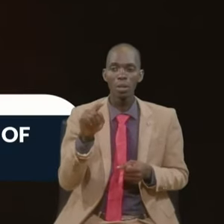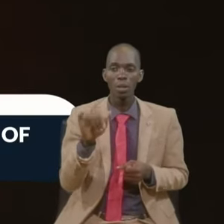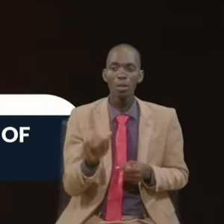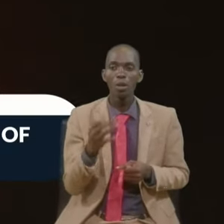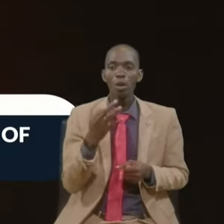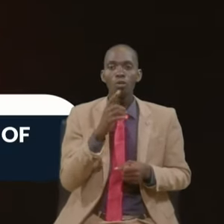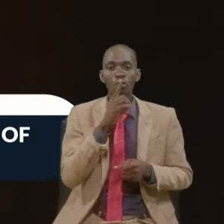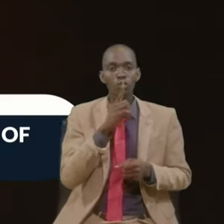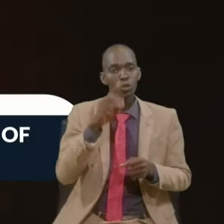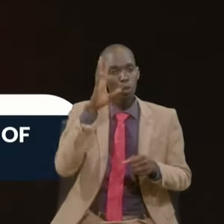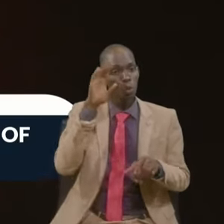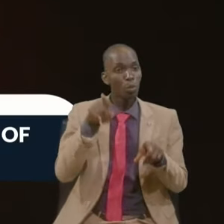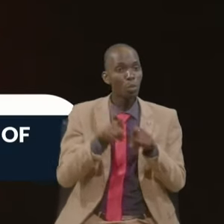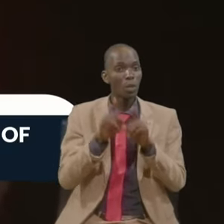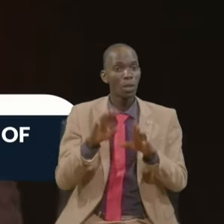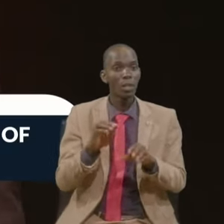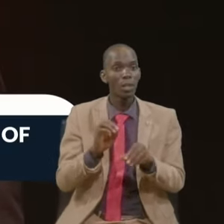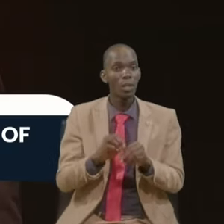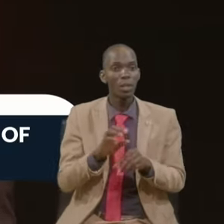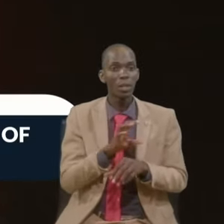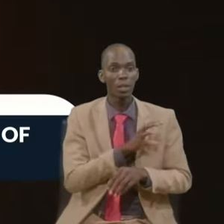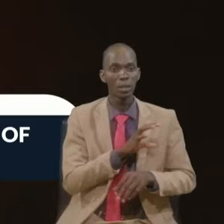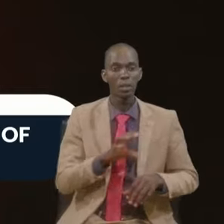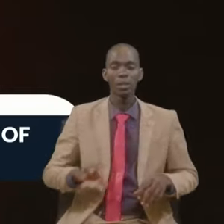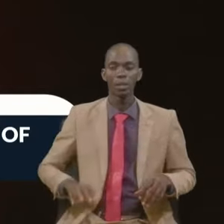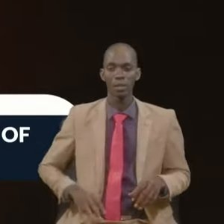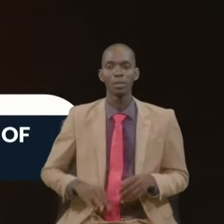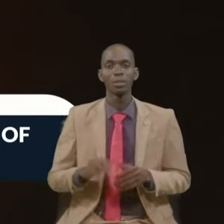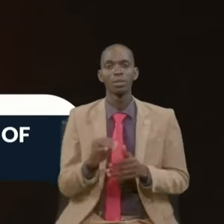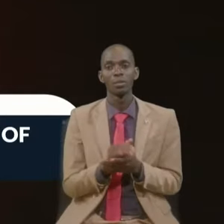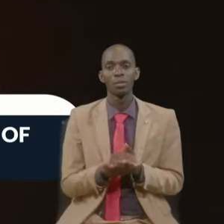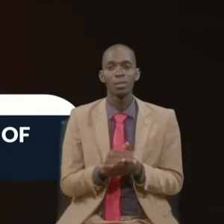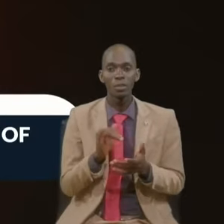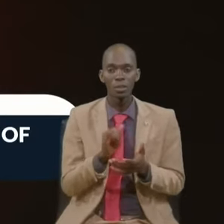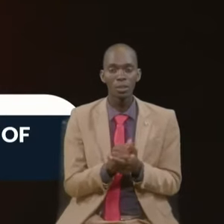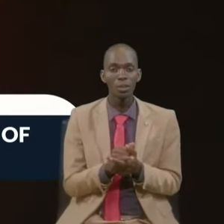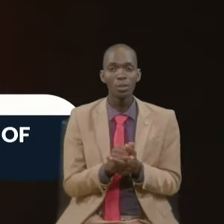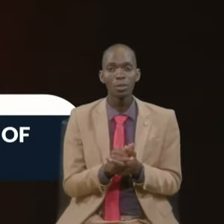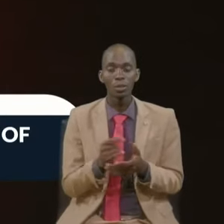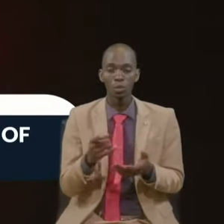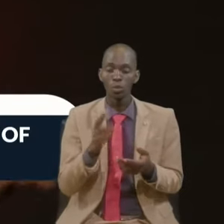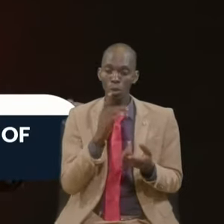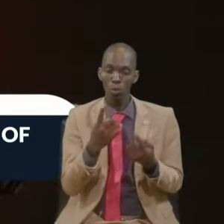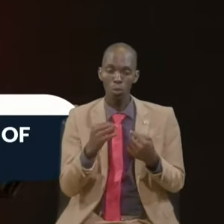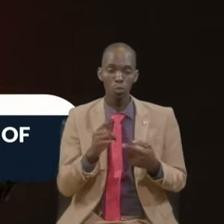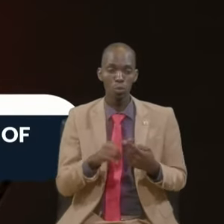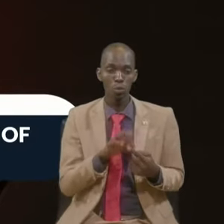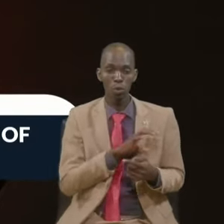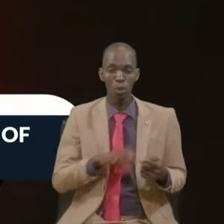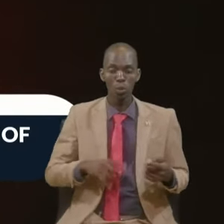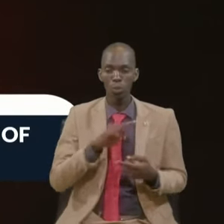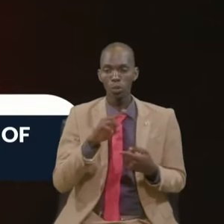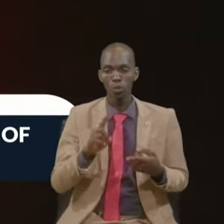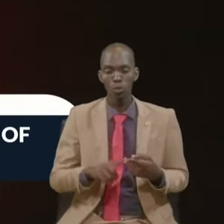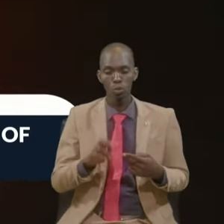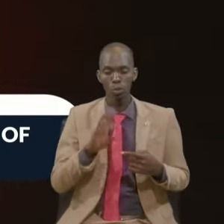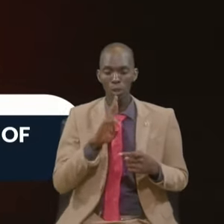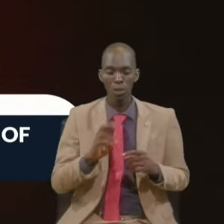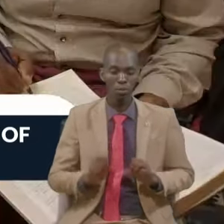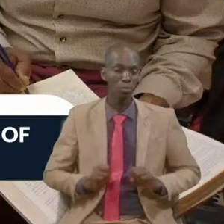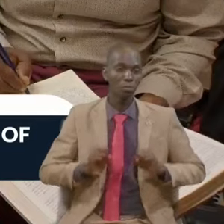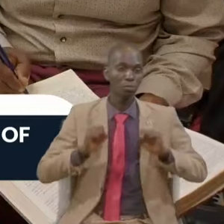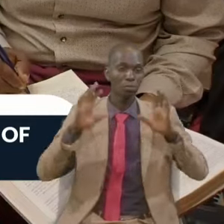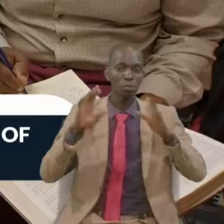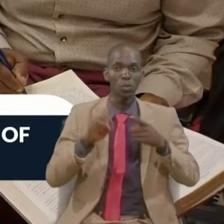in Christ. In Christ, coming to Christ when you are born again, when you give your life to the Lord, when